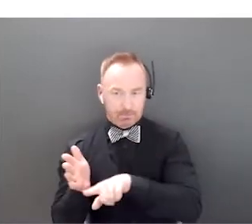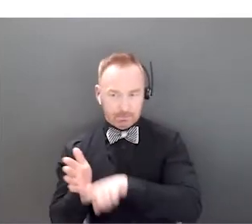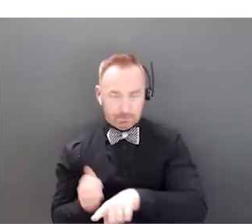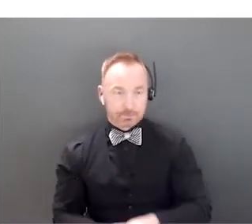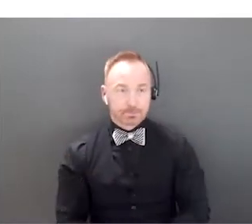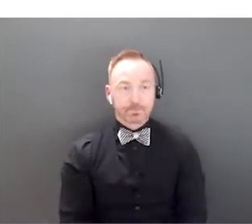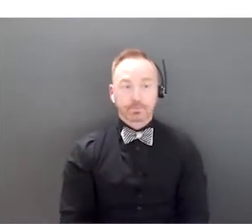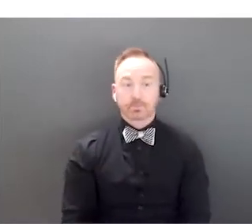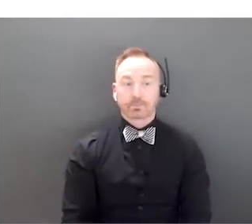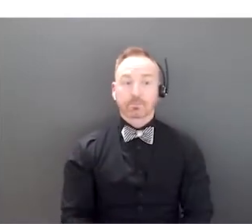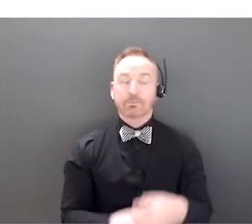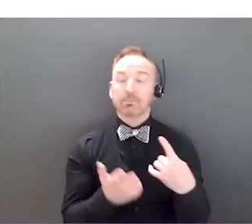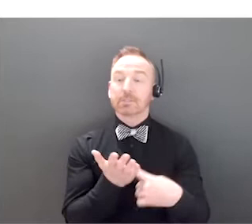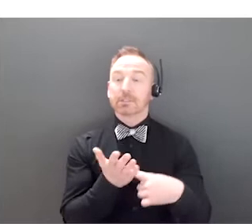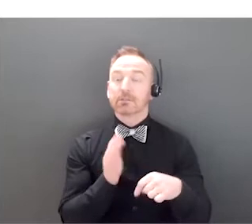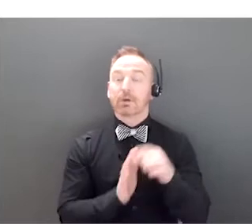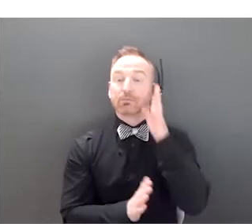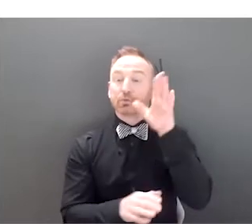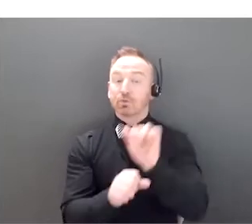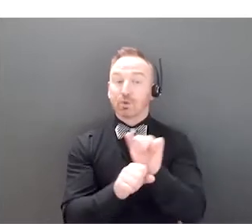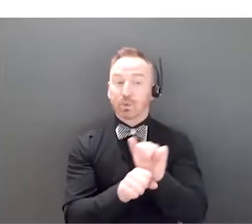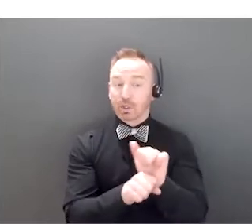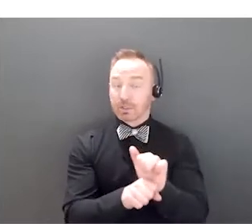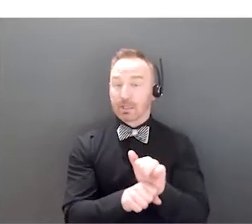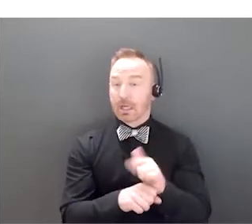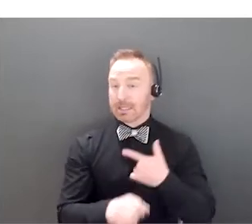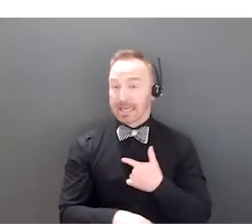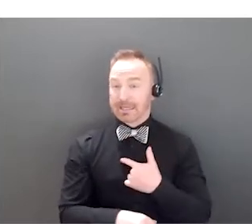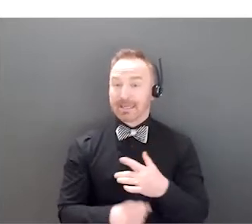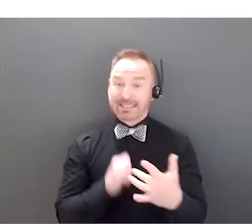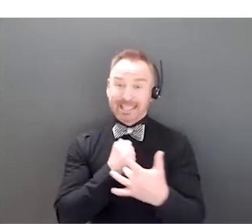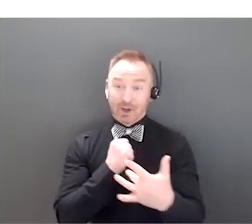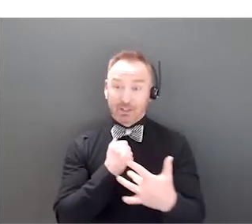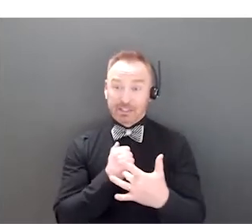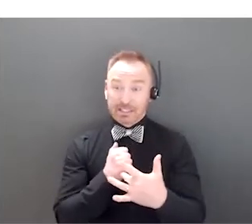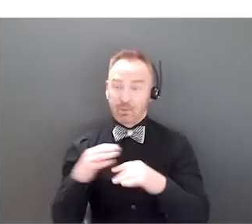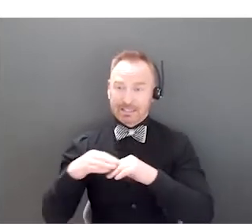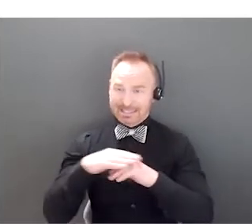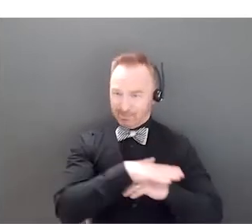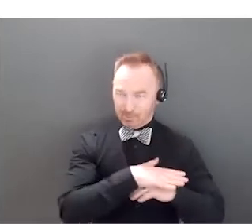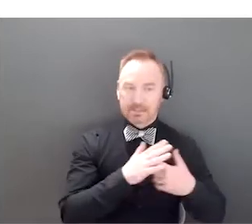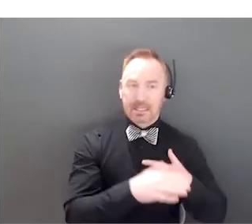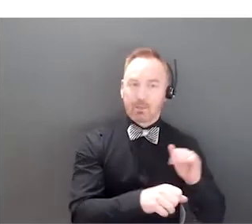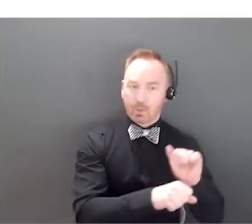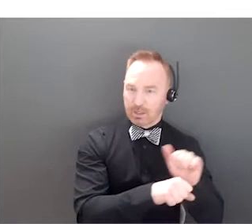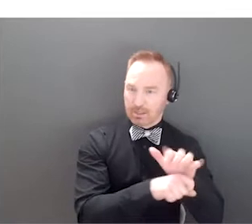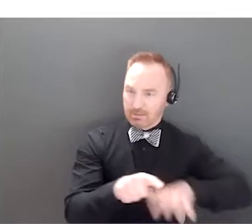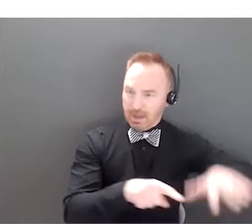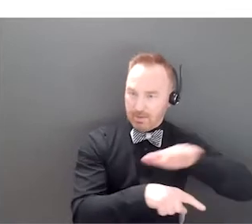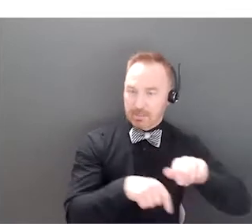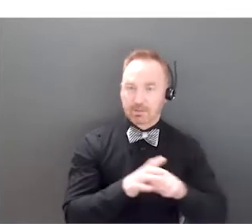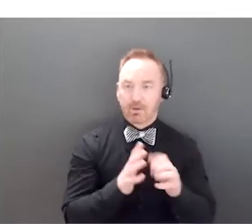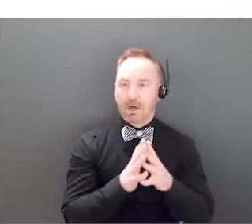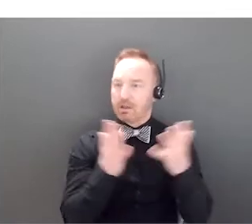In discussions on the future of work, it's clear to see that technology will shape employment conditions. And so a lot of attention has been directed towards